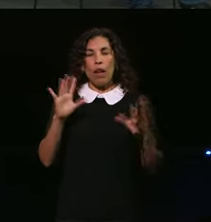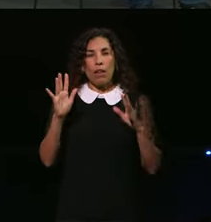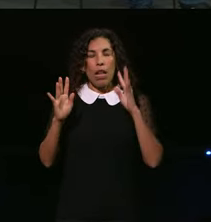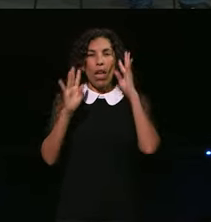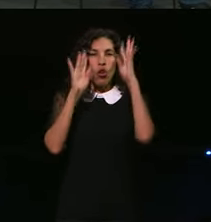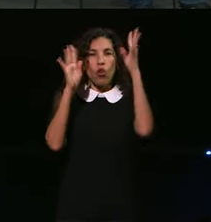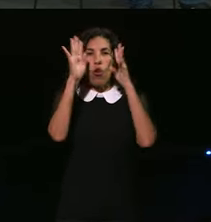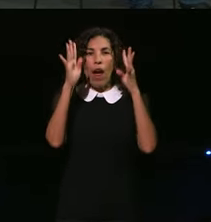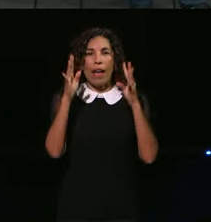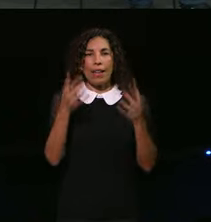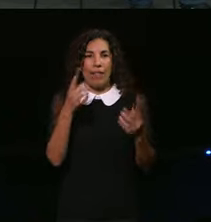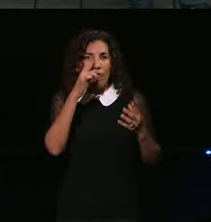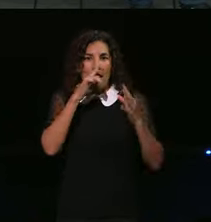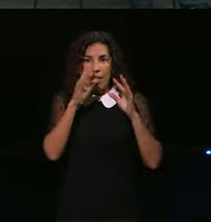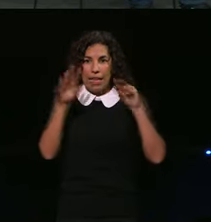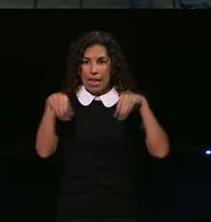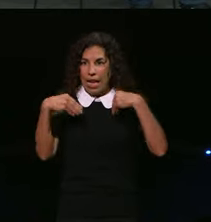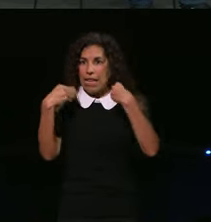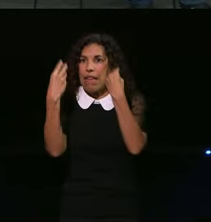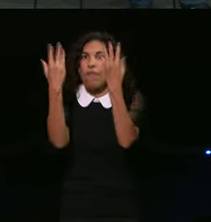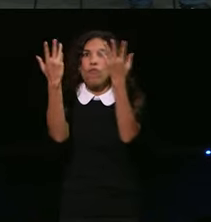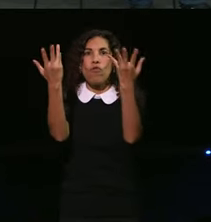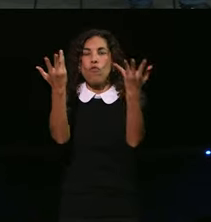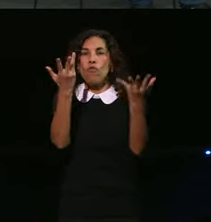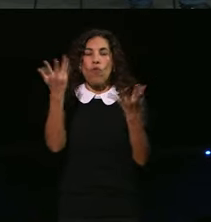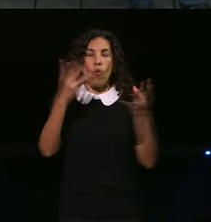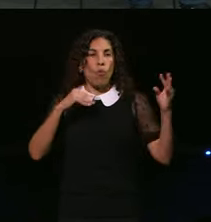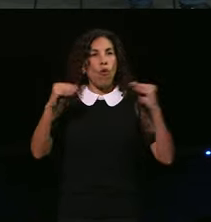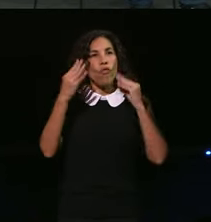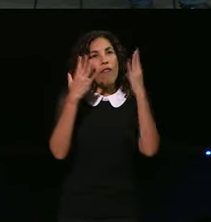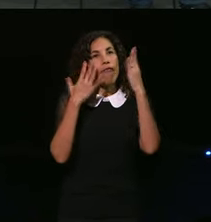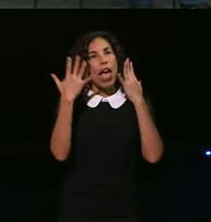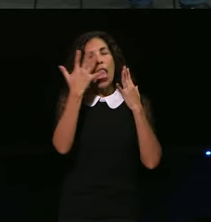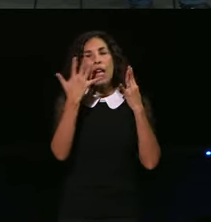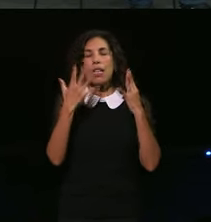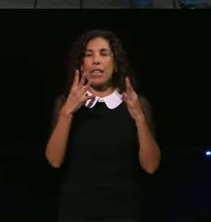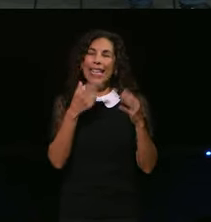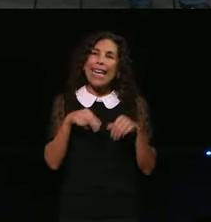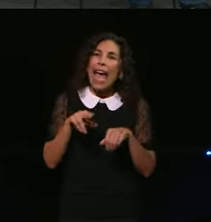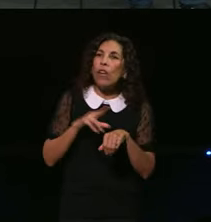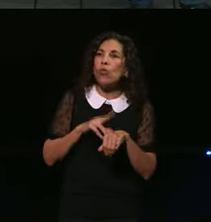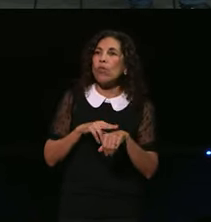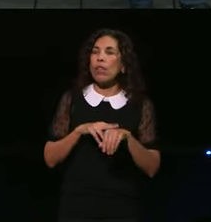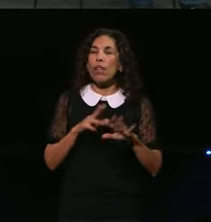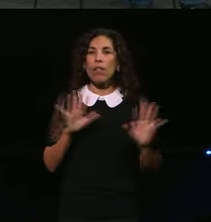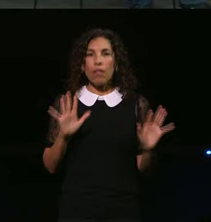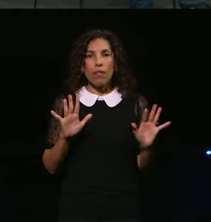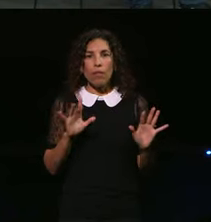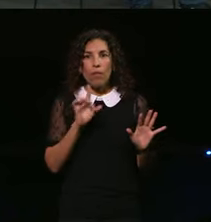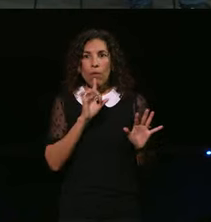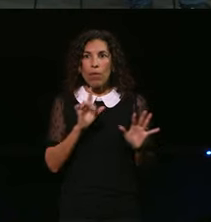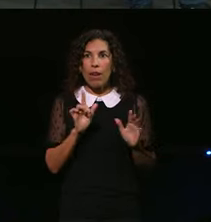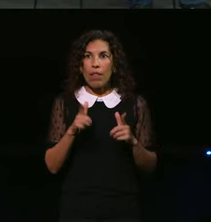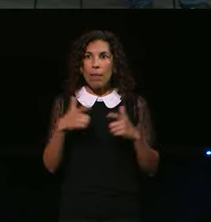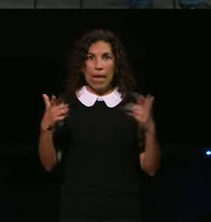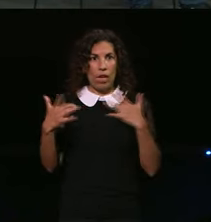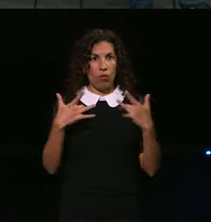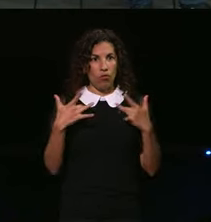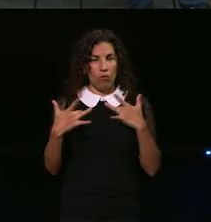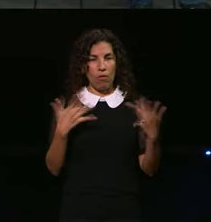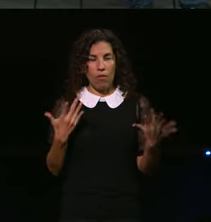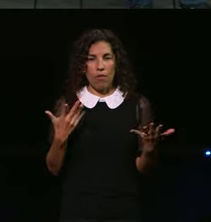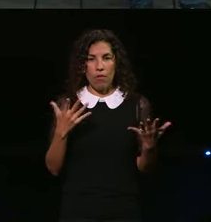creating prosthetics that enable you to move your face and naturally. So that was a big concern,